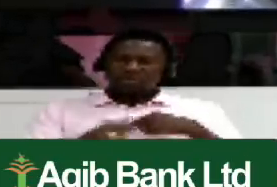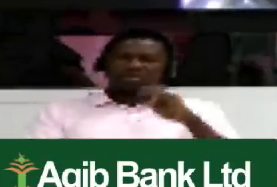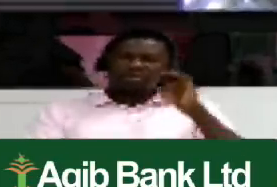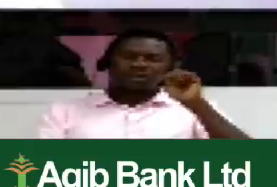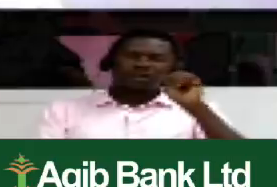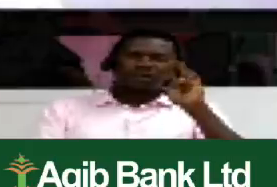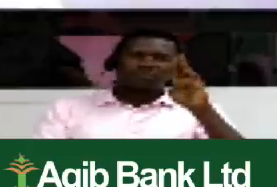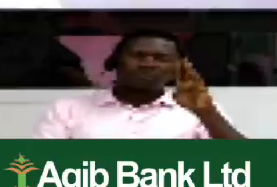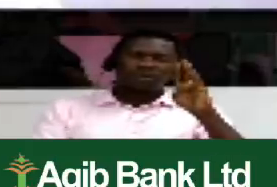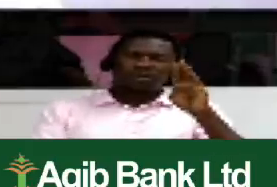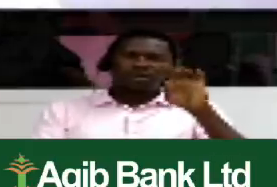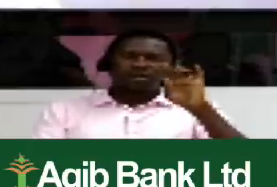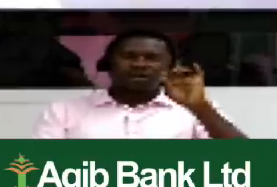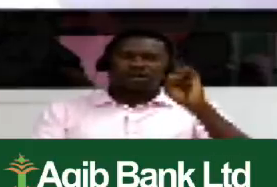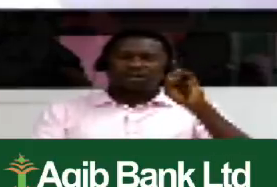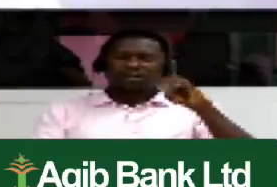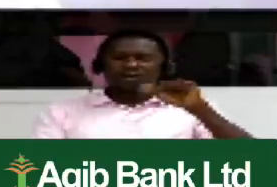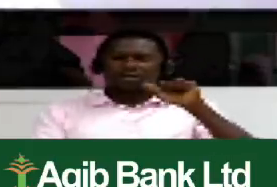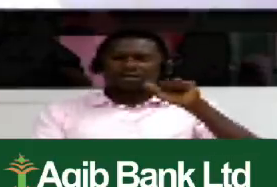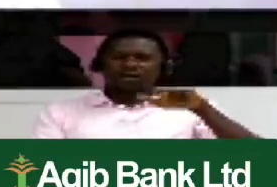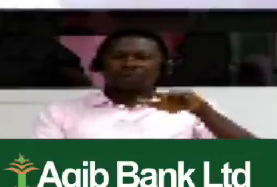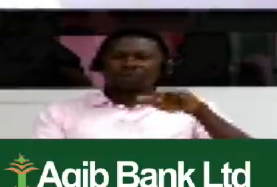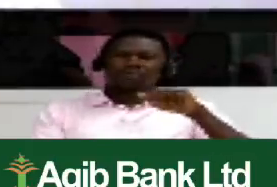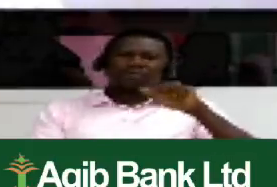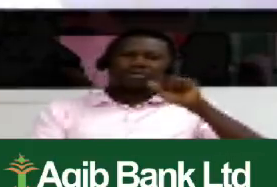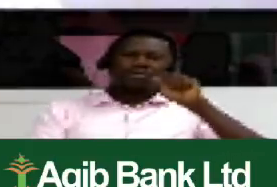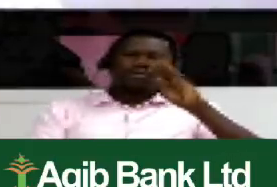was really frustrating.